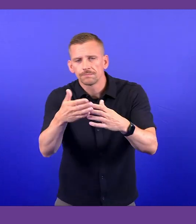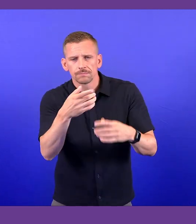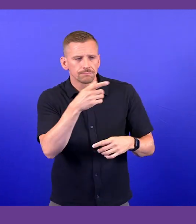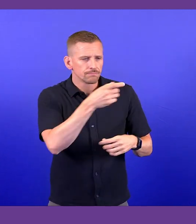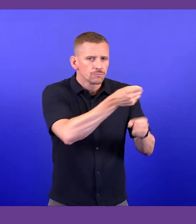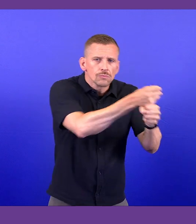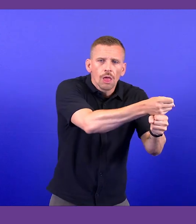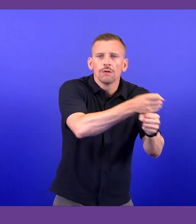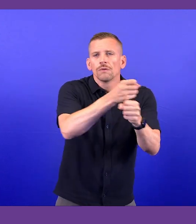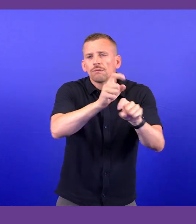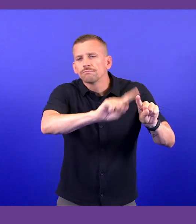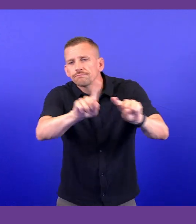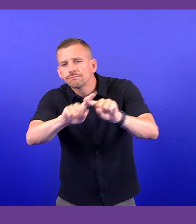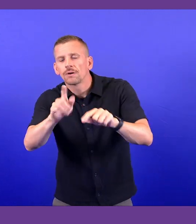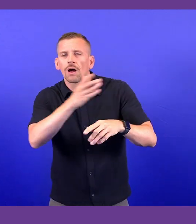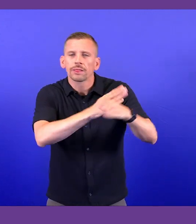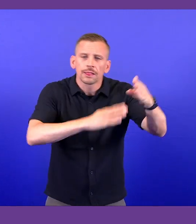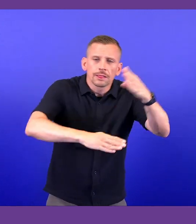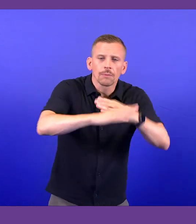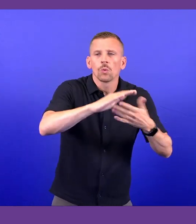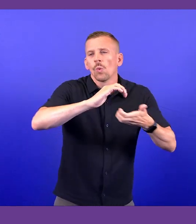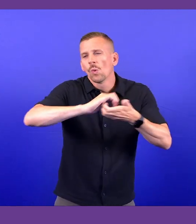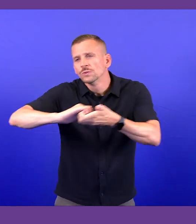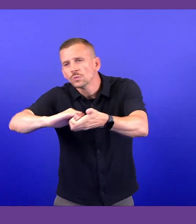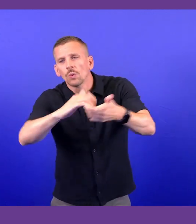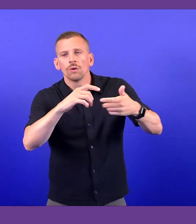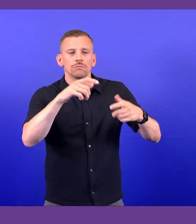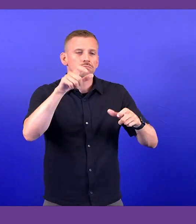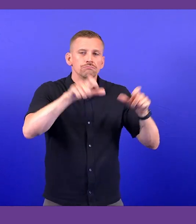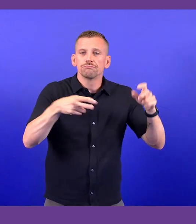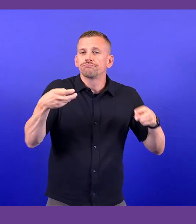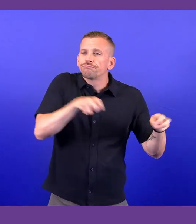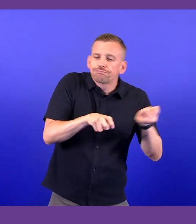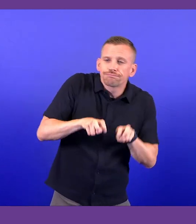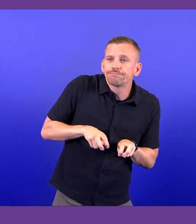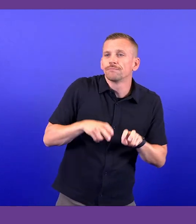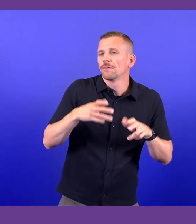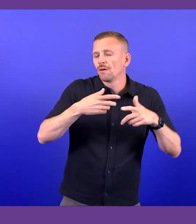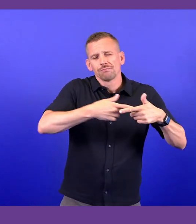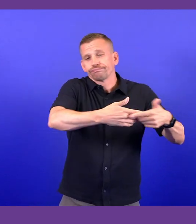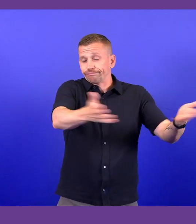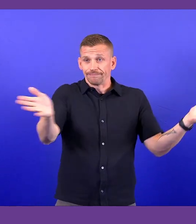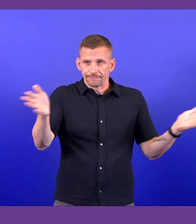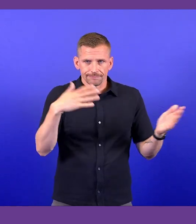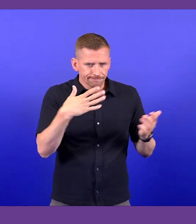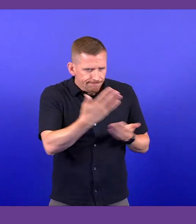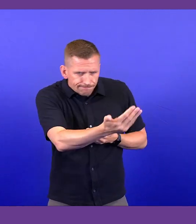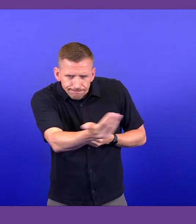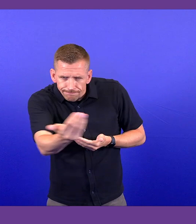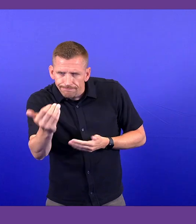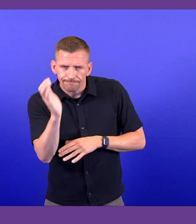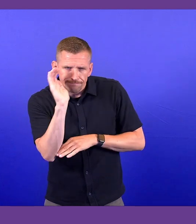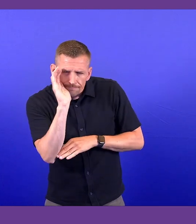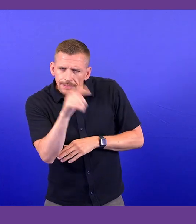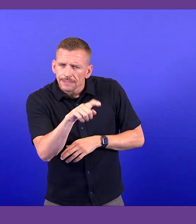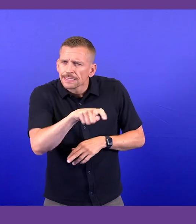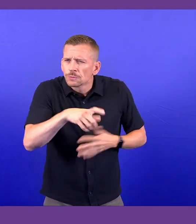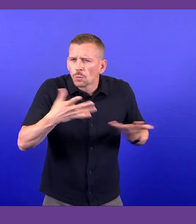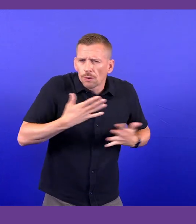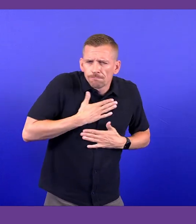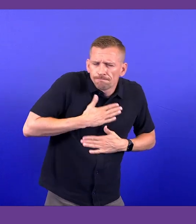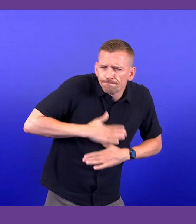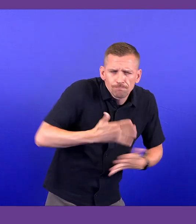passengers, including passengers with specific needs. So then the best or the most suitable solution can